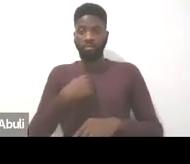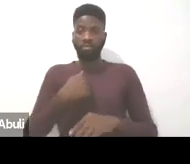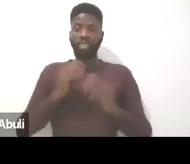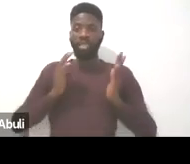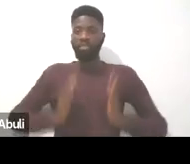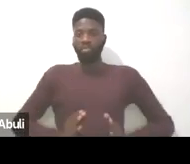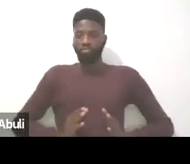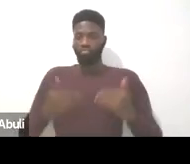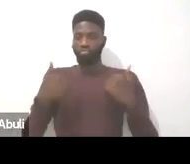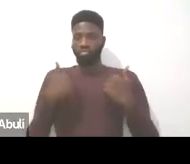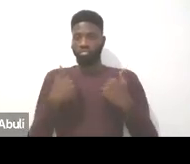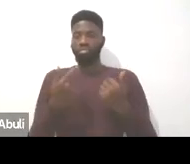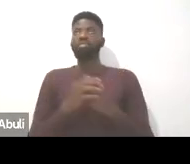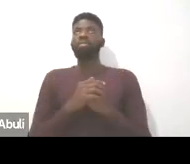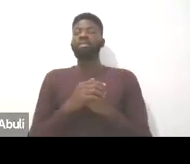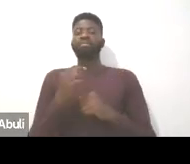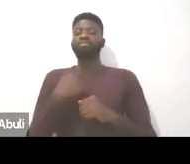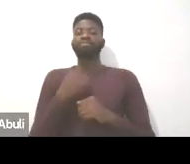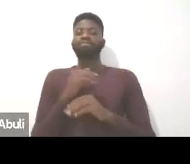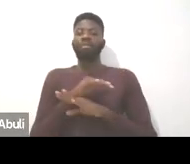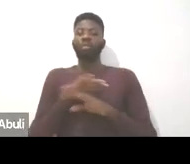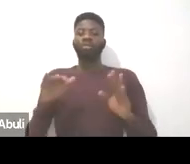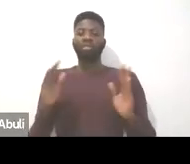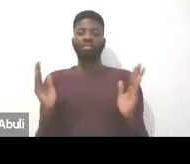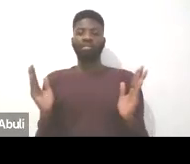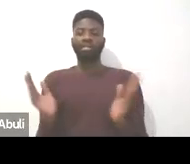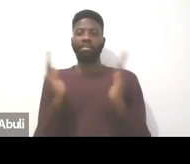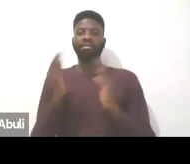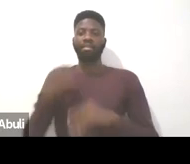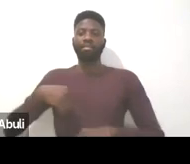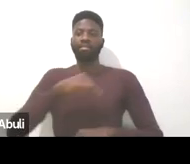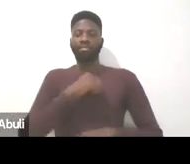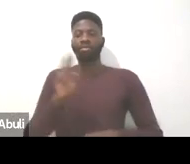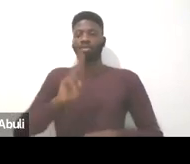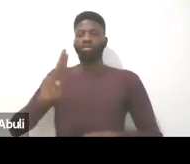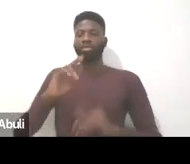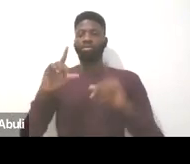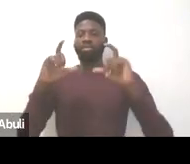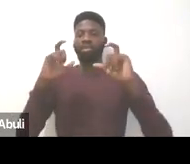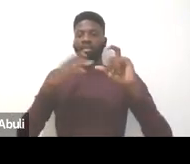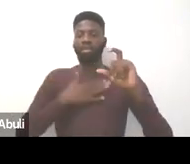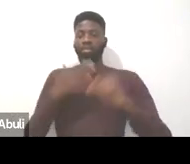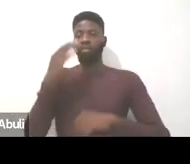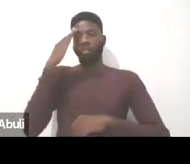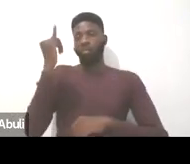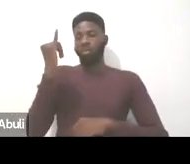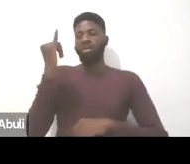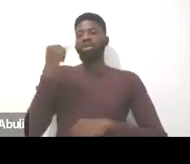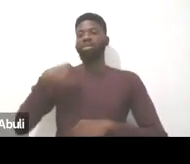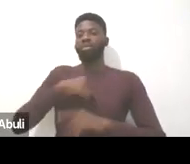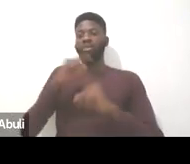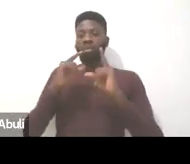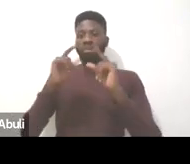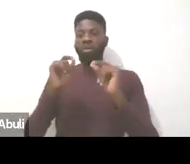level, I do not encourage us to use our pictures because, again, we said